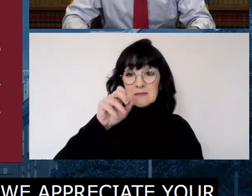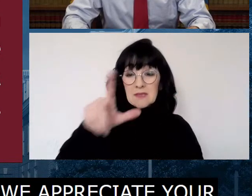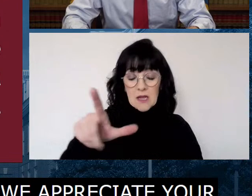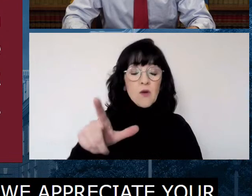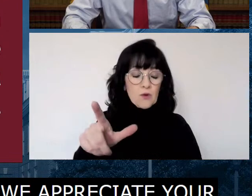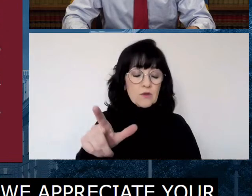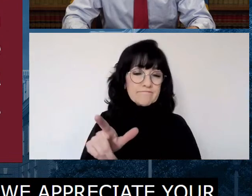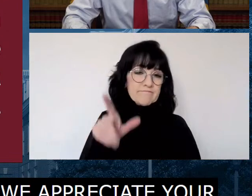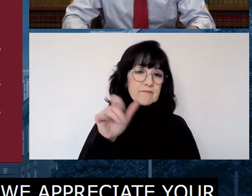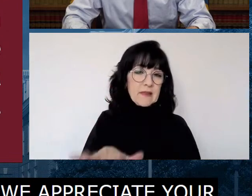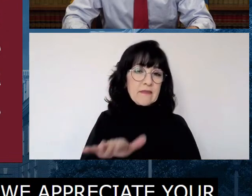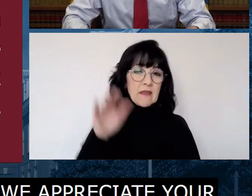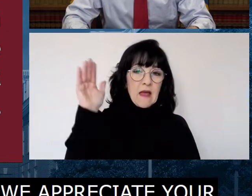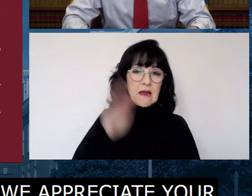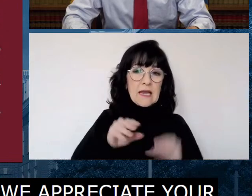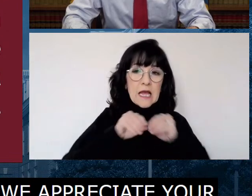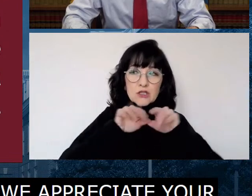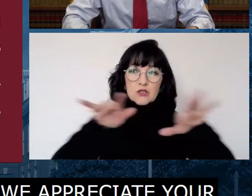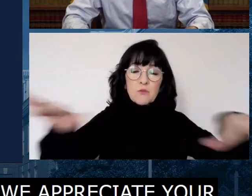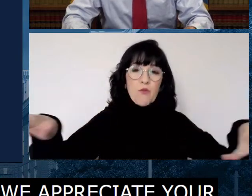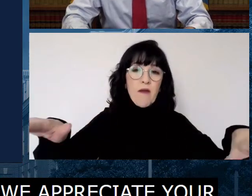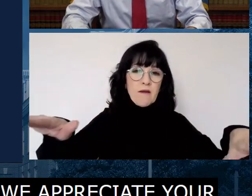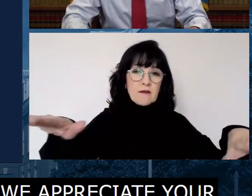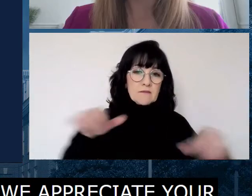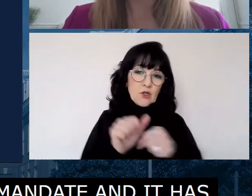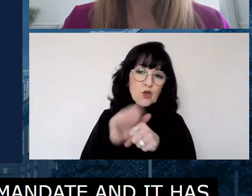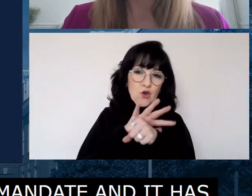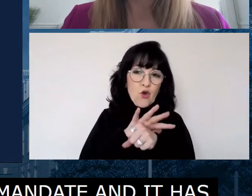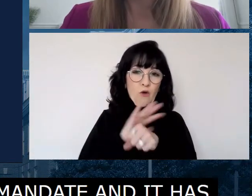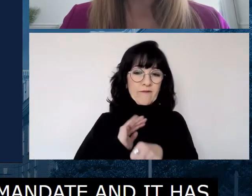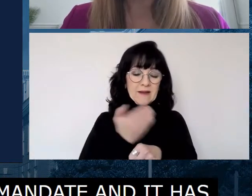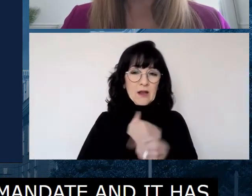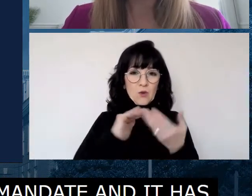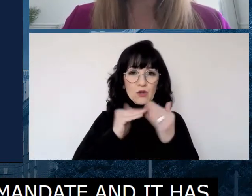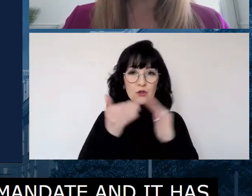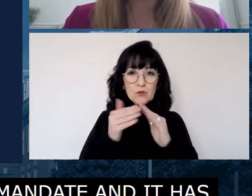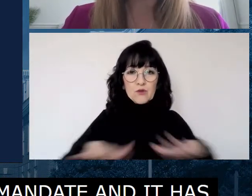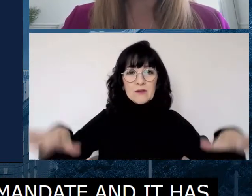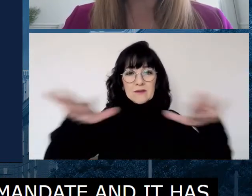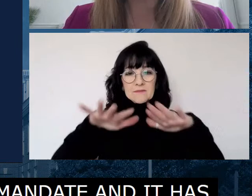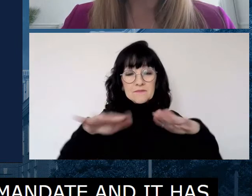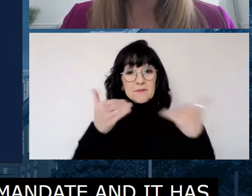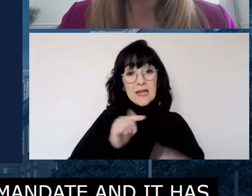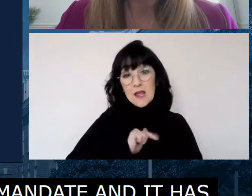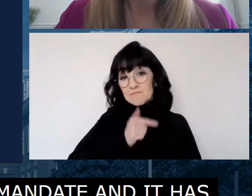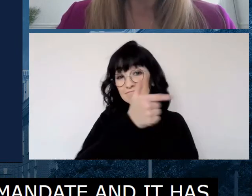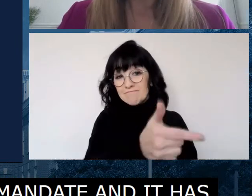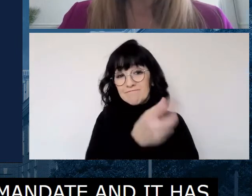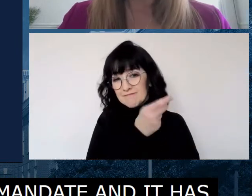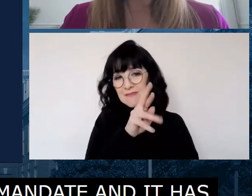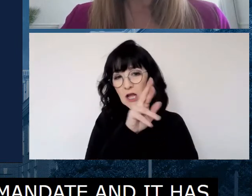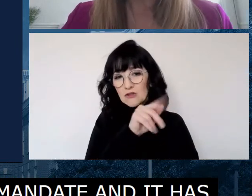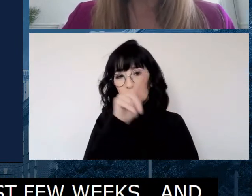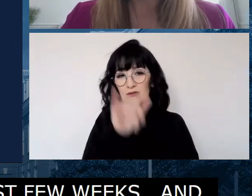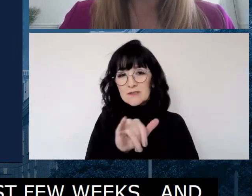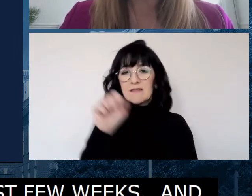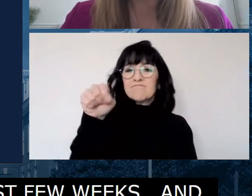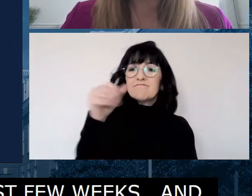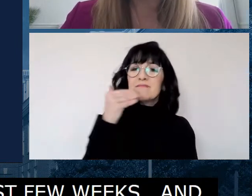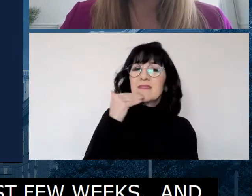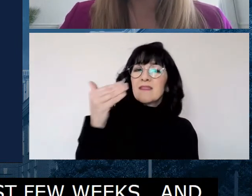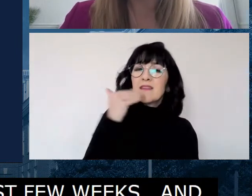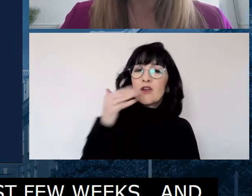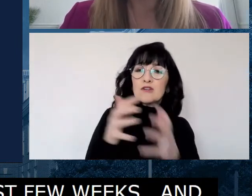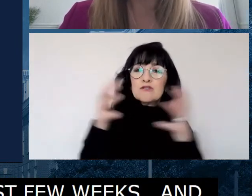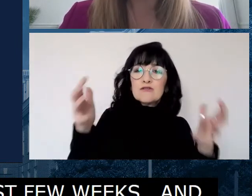for the spread of COVID in our community right now. Dr. Rattay. Great, thank you so much, Governor. So I know we've been